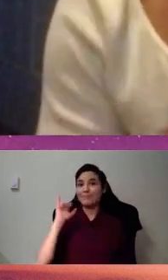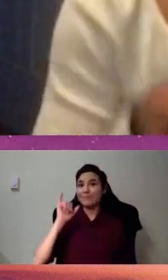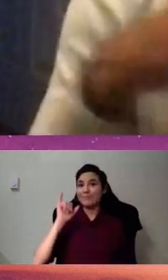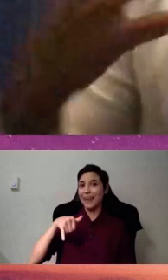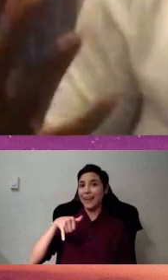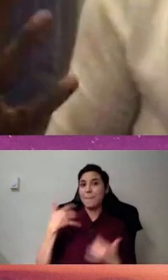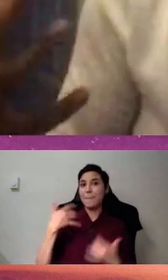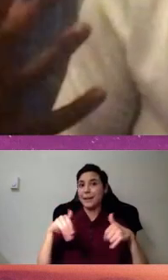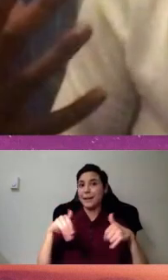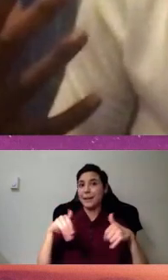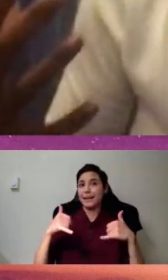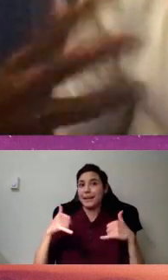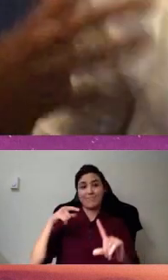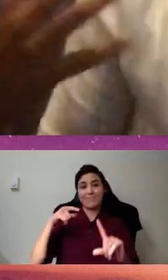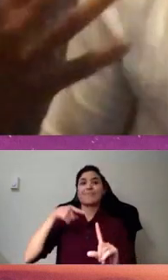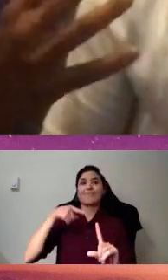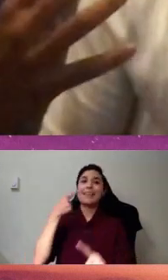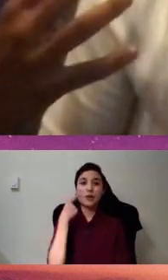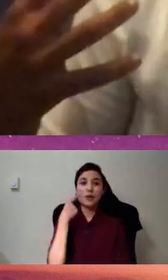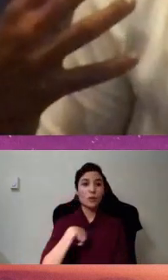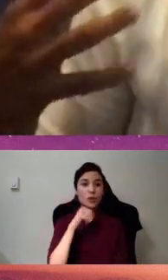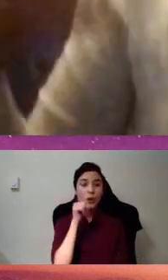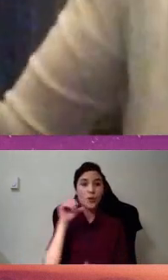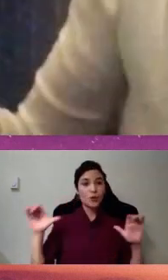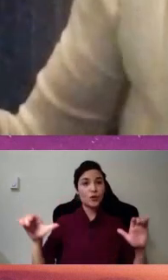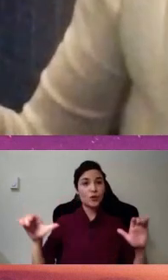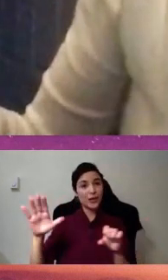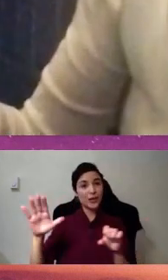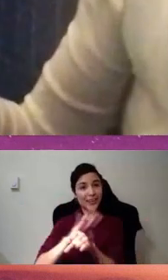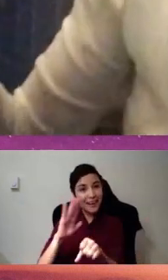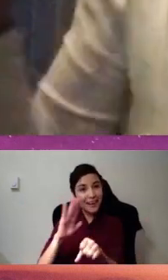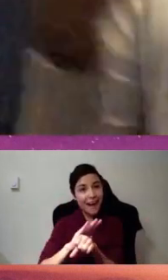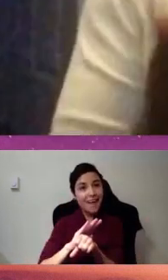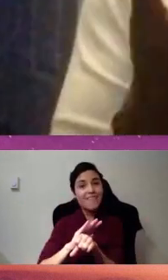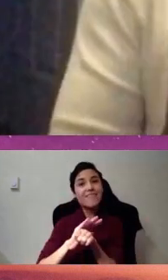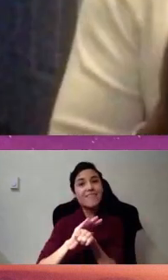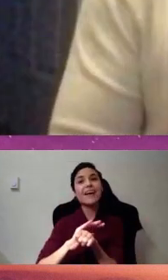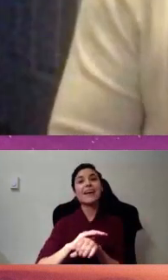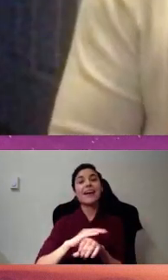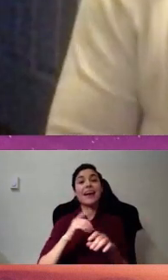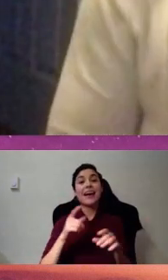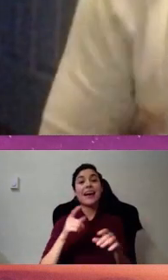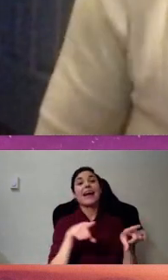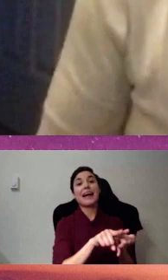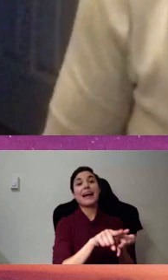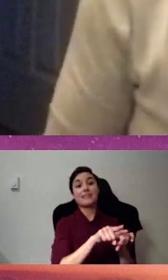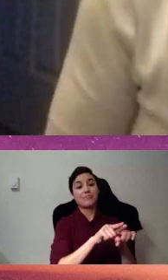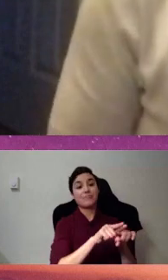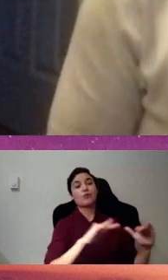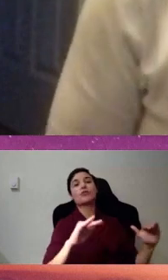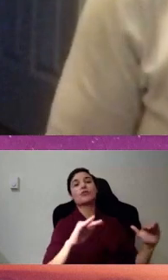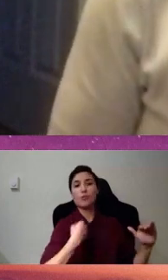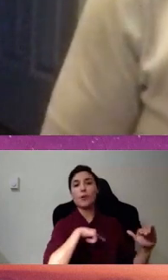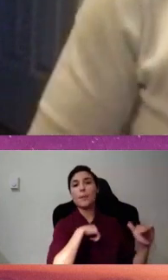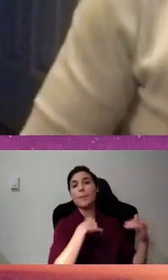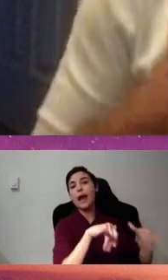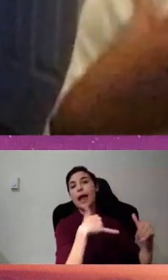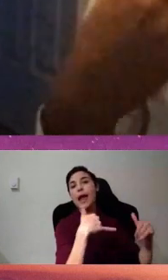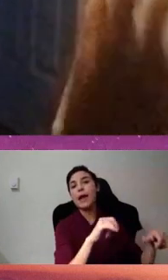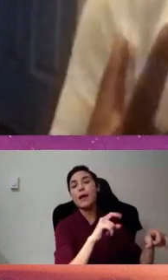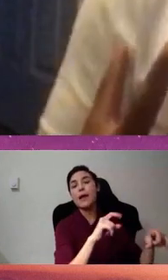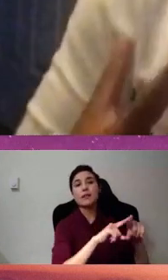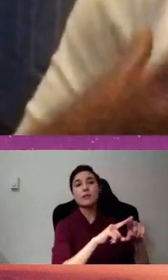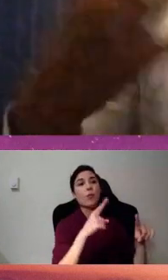kids do that, like recess, whatever. And then when we grow up, you know, there isn't a space to play. It's just all work all the